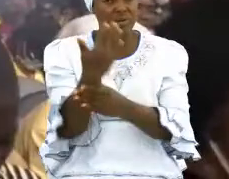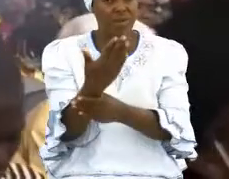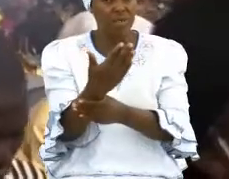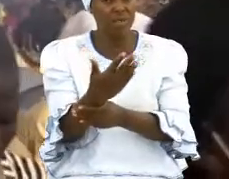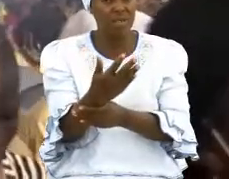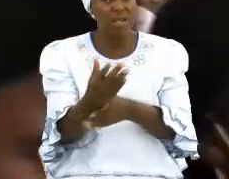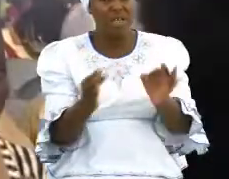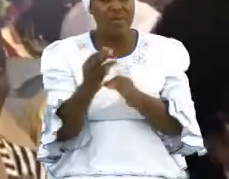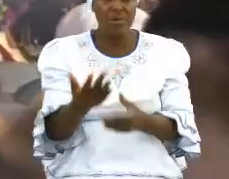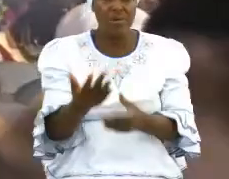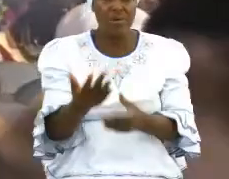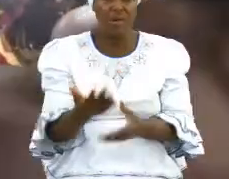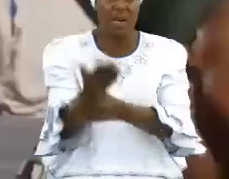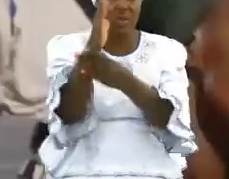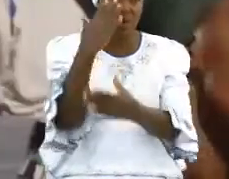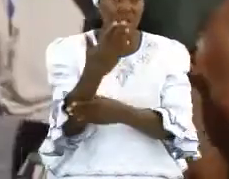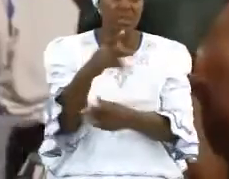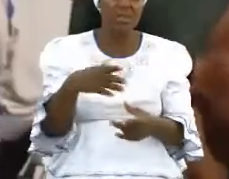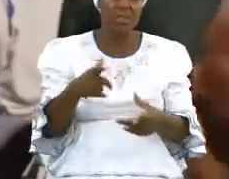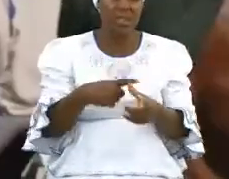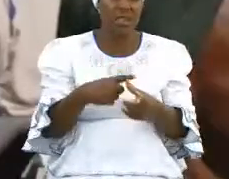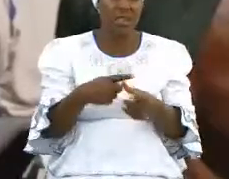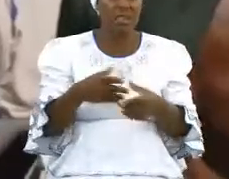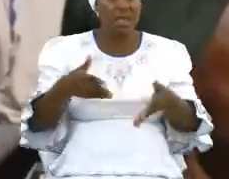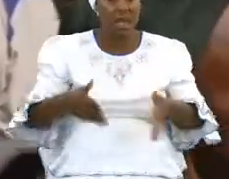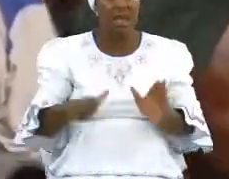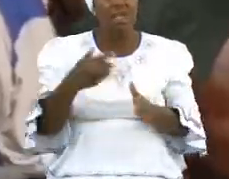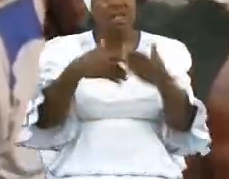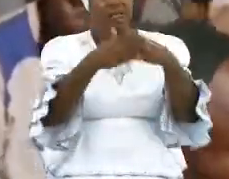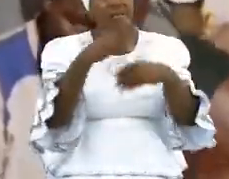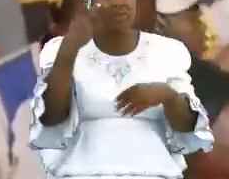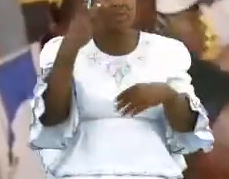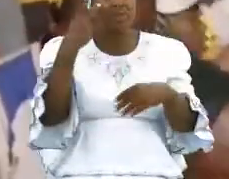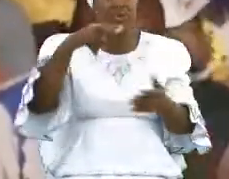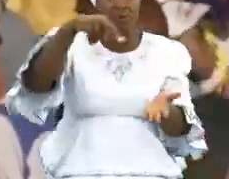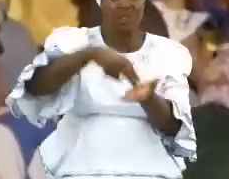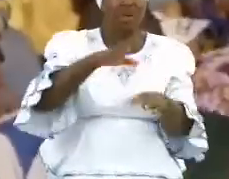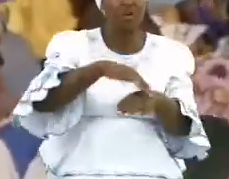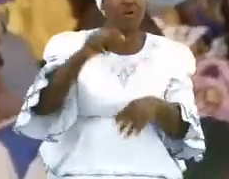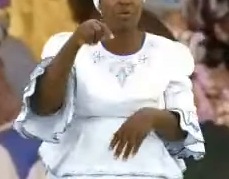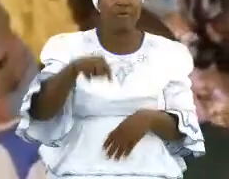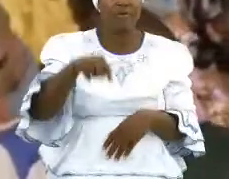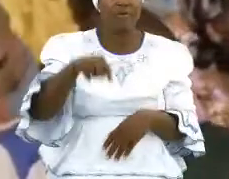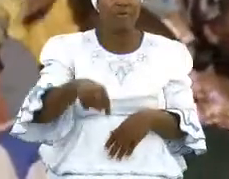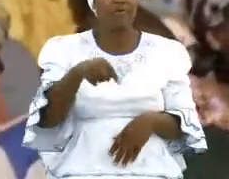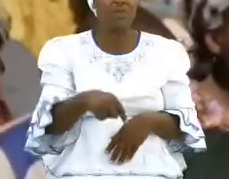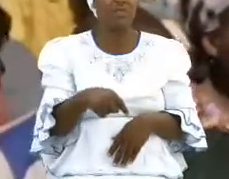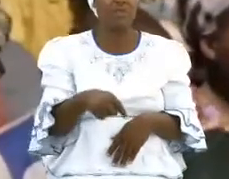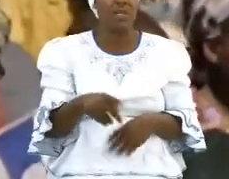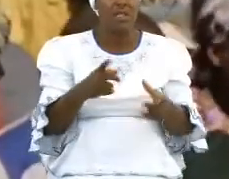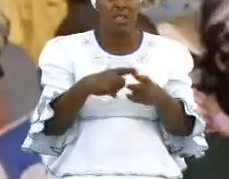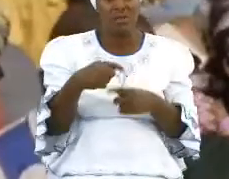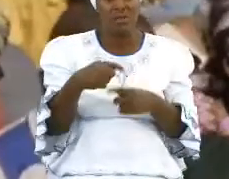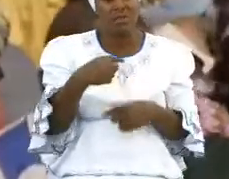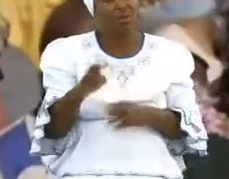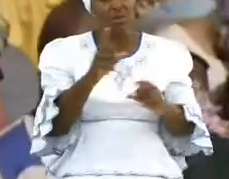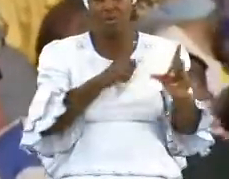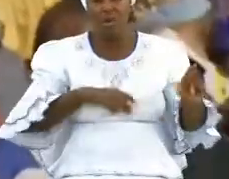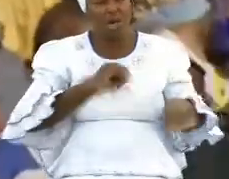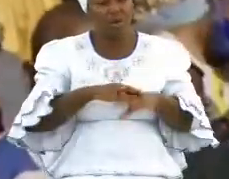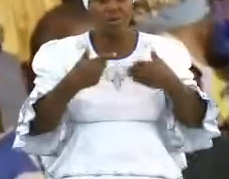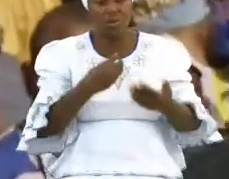on your feet. You're saying, Lord, I don't want to waste this moment of